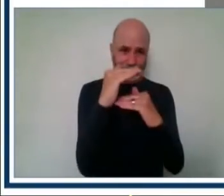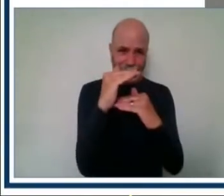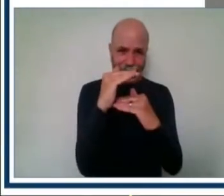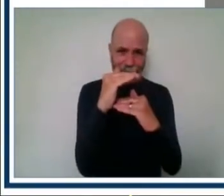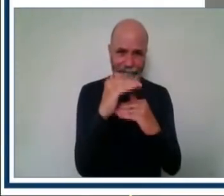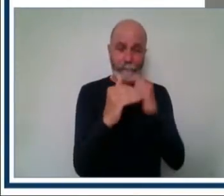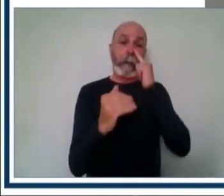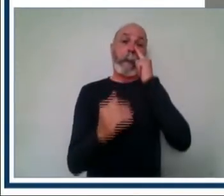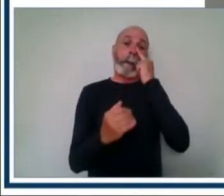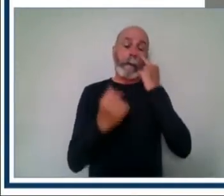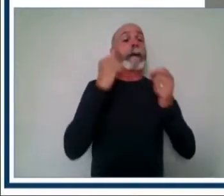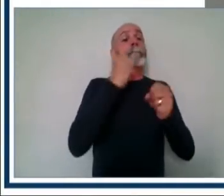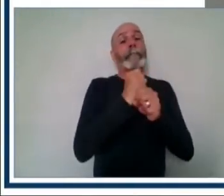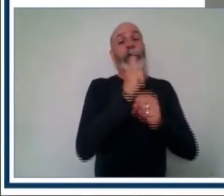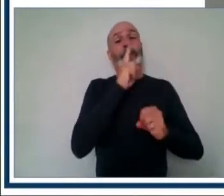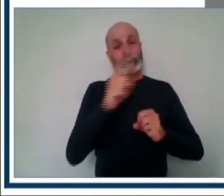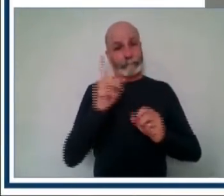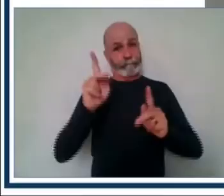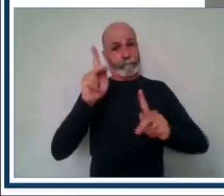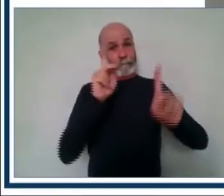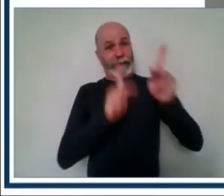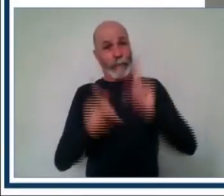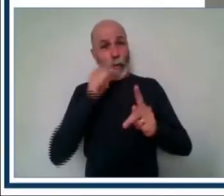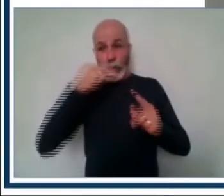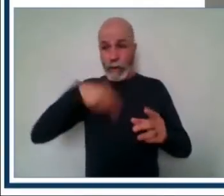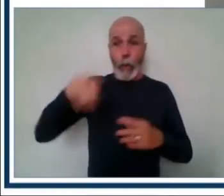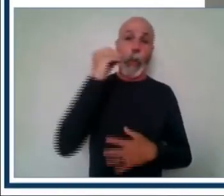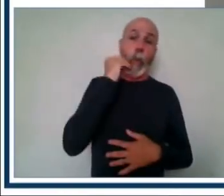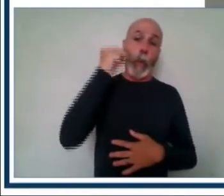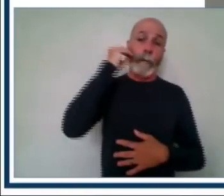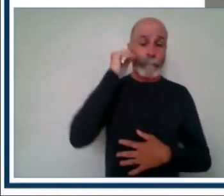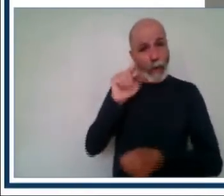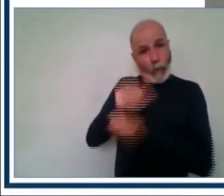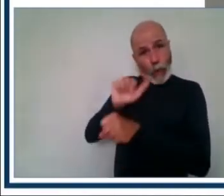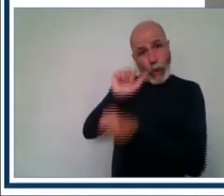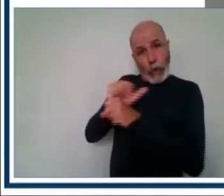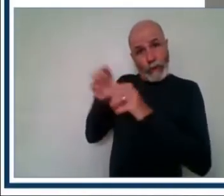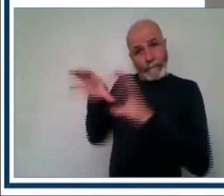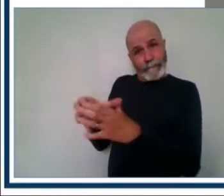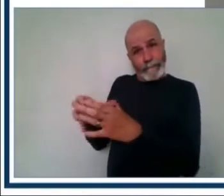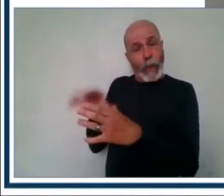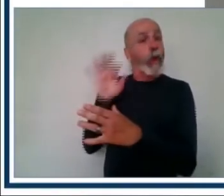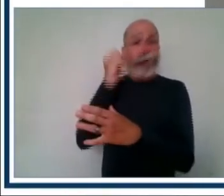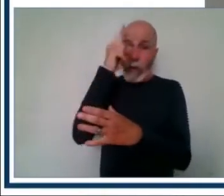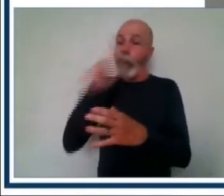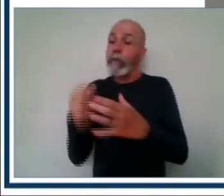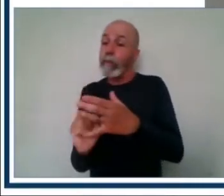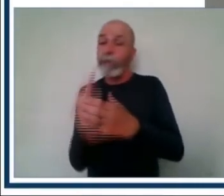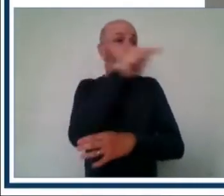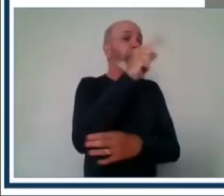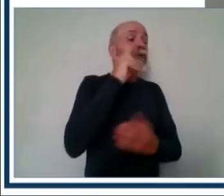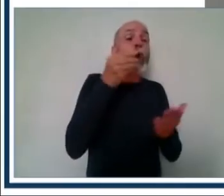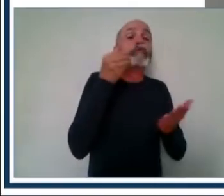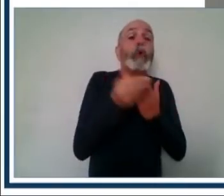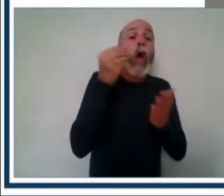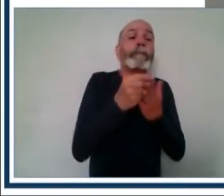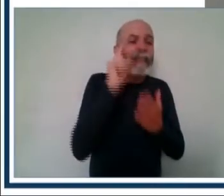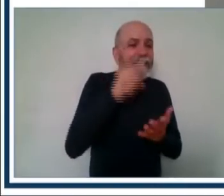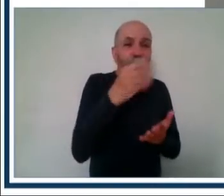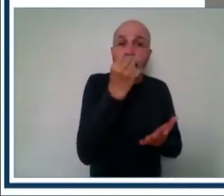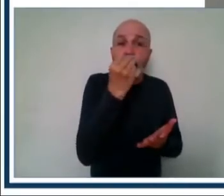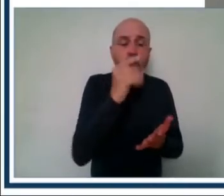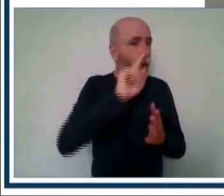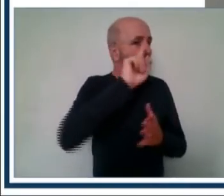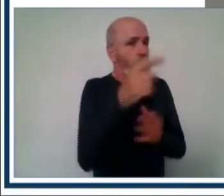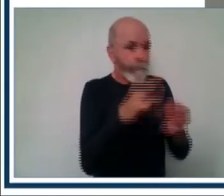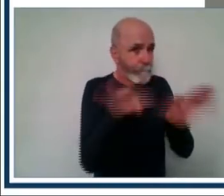if you can. Do essential shopping only, and please do not do it in a group. Pick one person from your household who is going